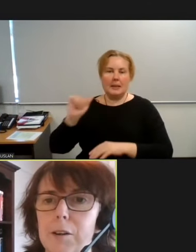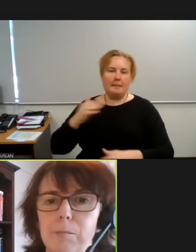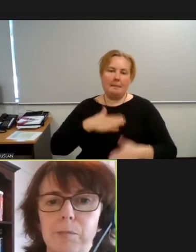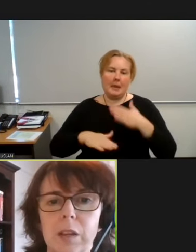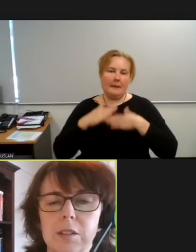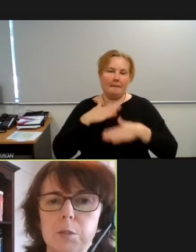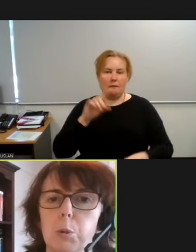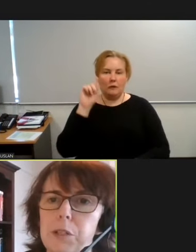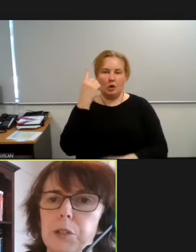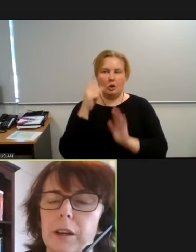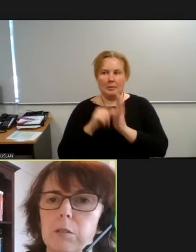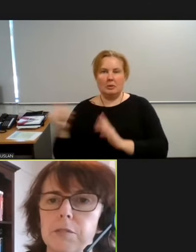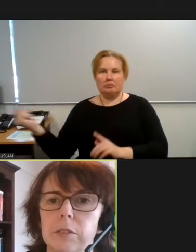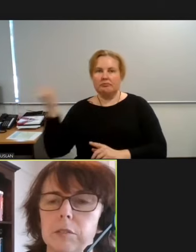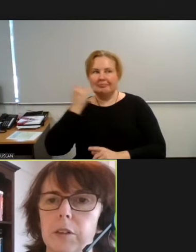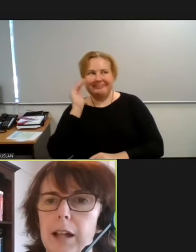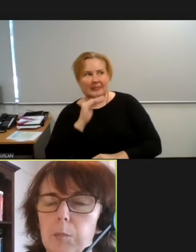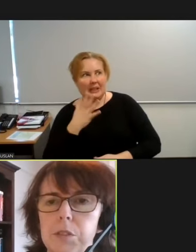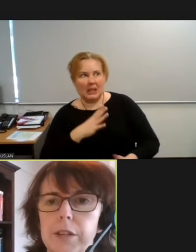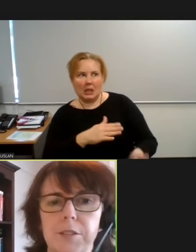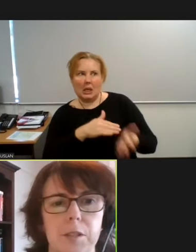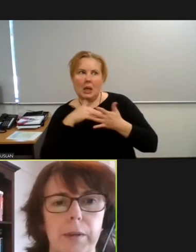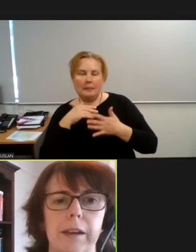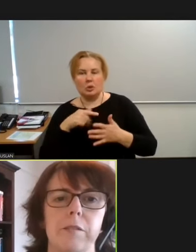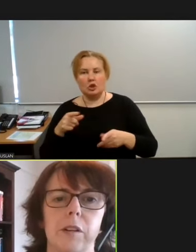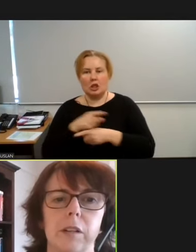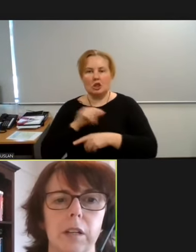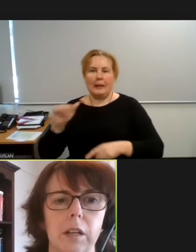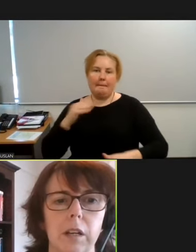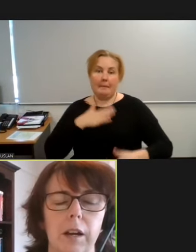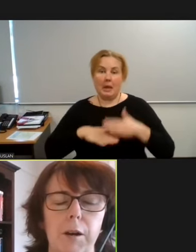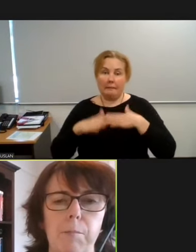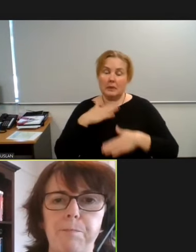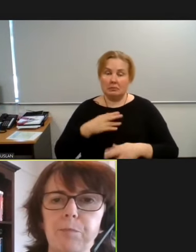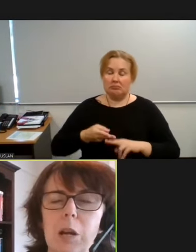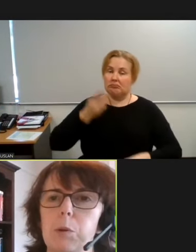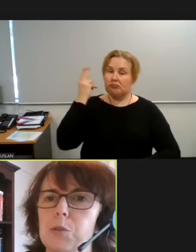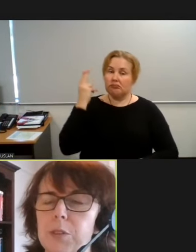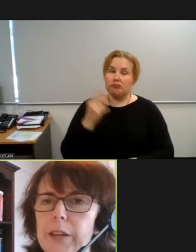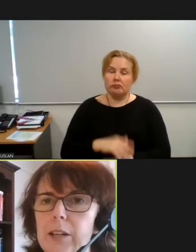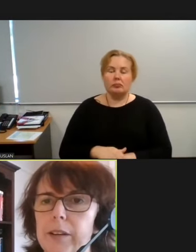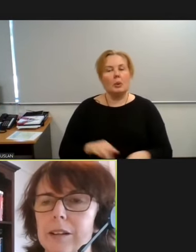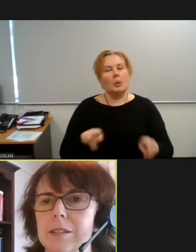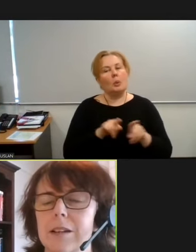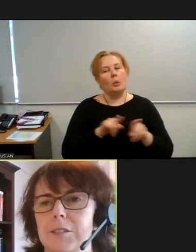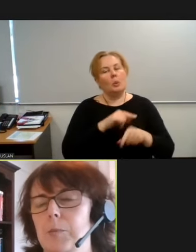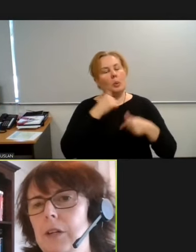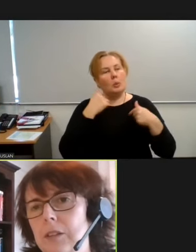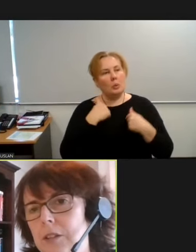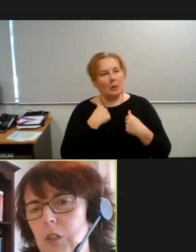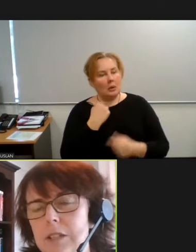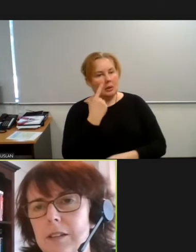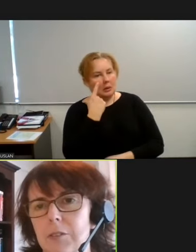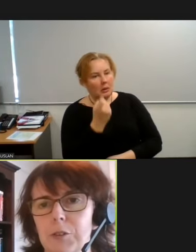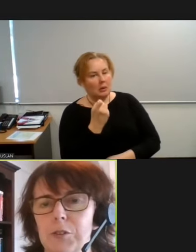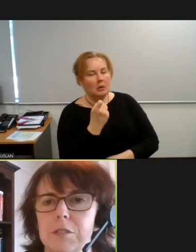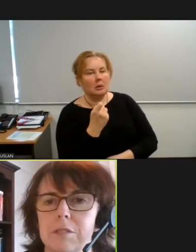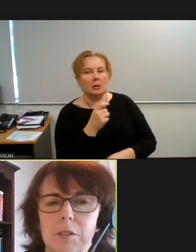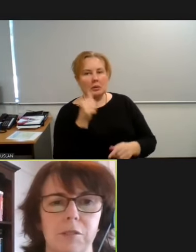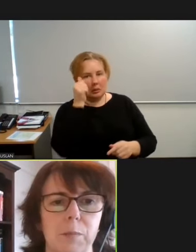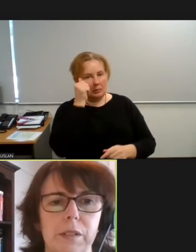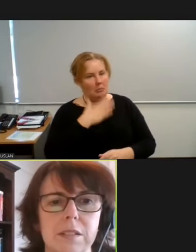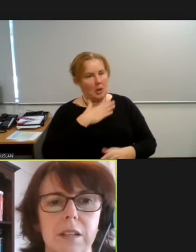first time, so we're reaching out for help to change their behaviour. And we're also hearing, as I know my other colleagues are